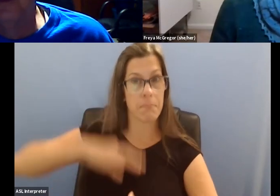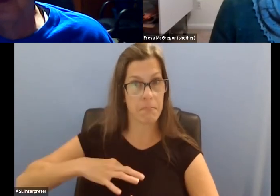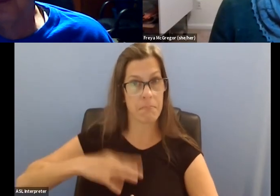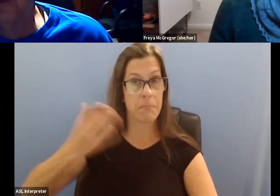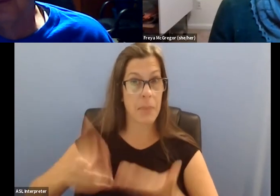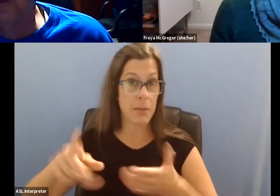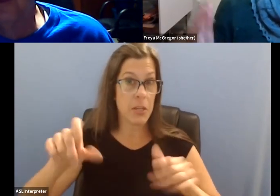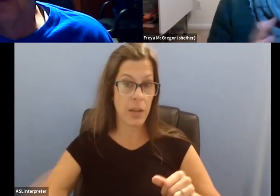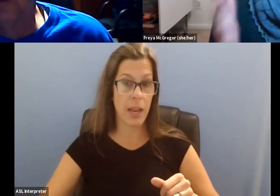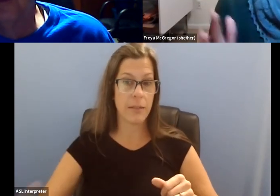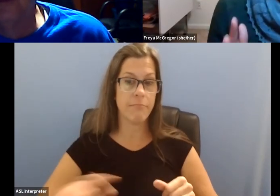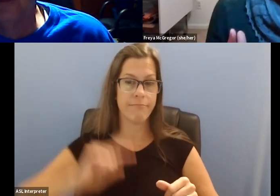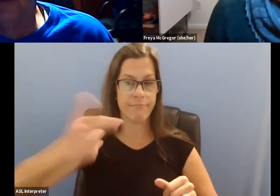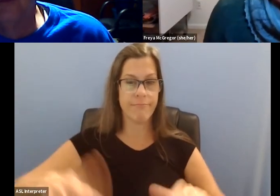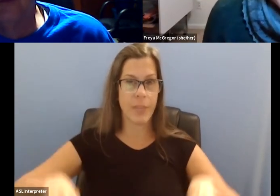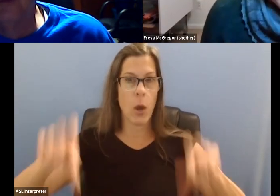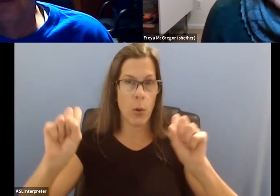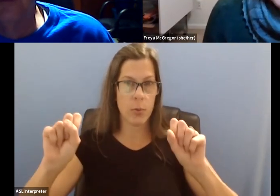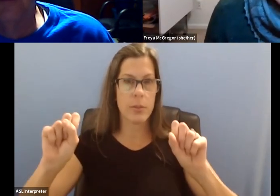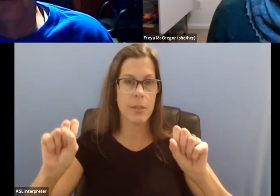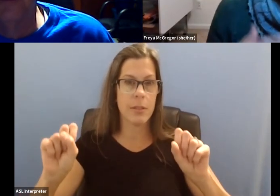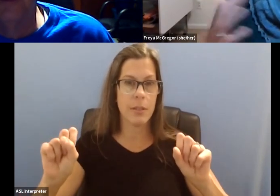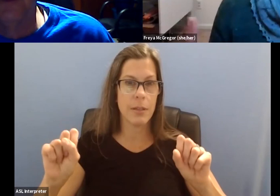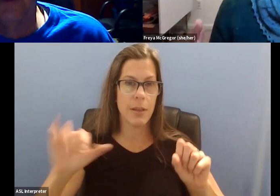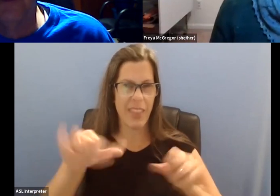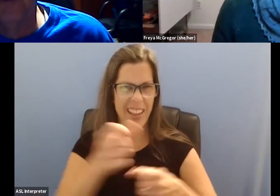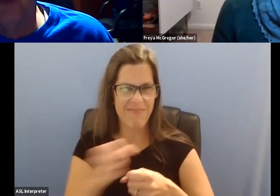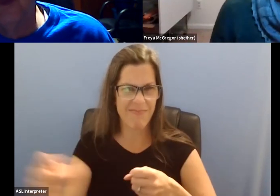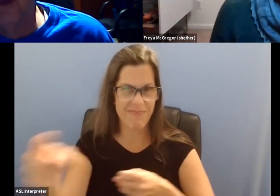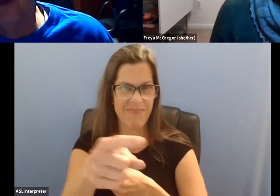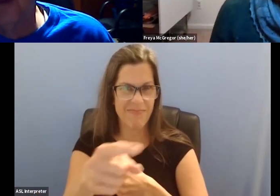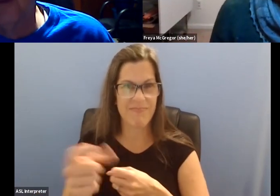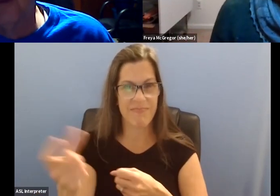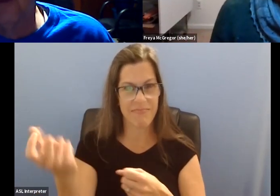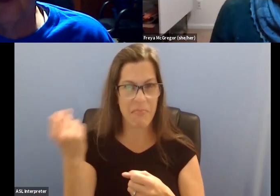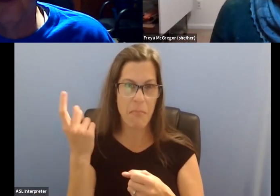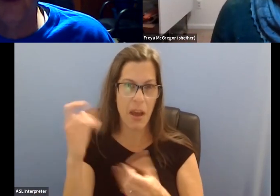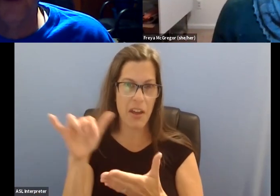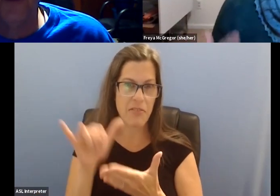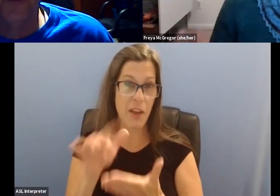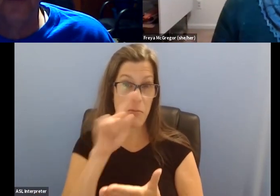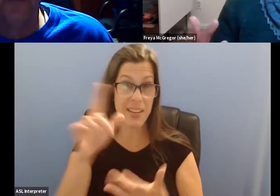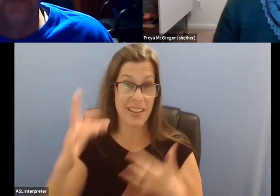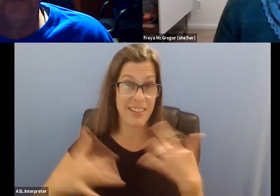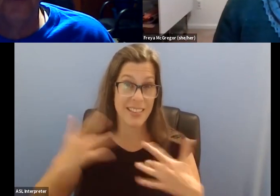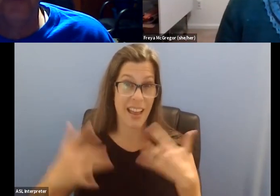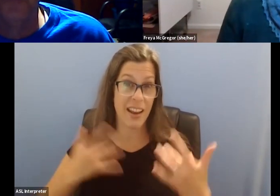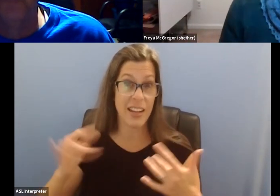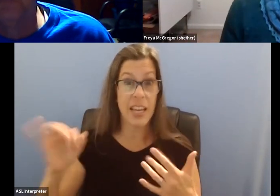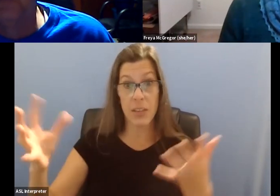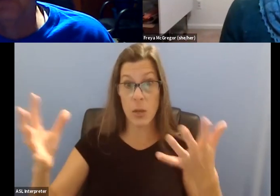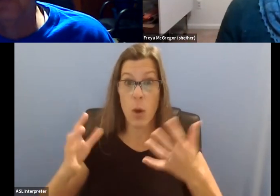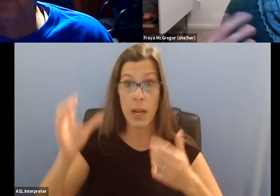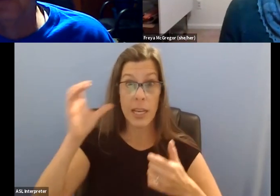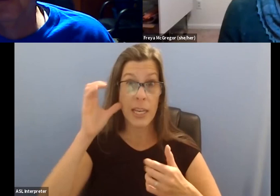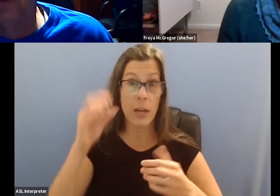So, um, that'll be, that'll be like another year away probably until that's out in the world, but, um, that'll be really exciting. If you want to keep up to date with that